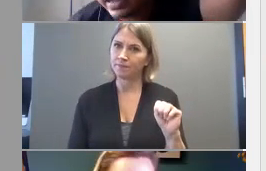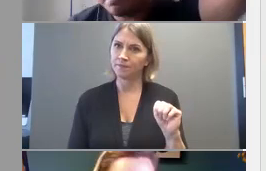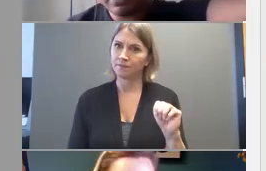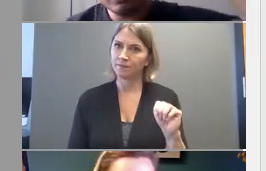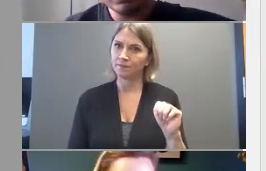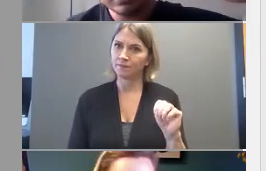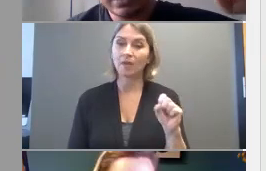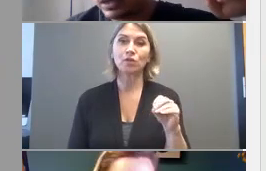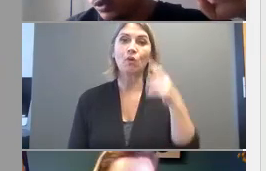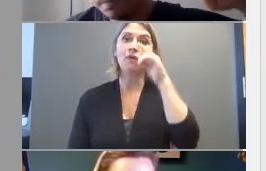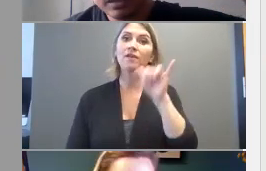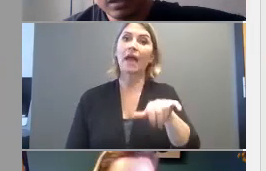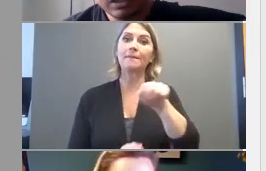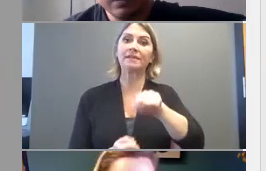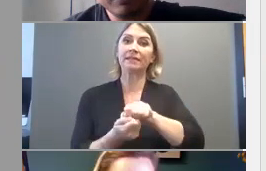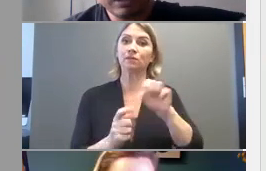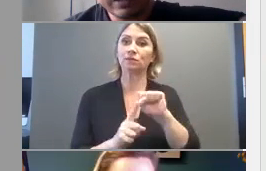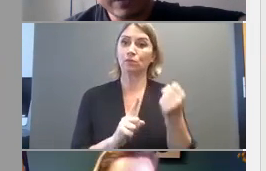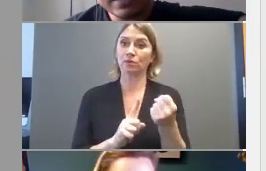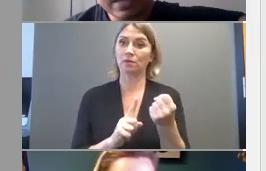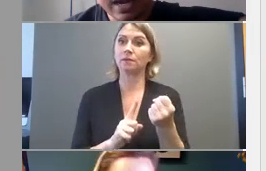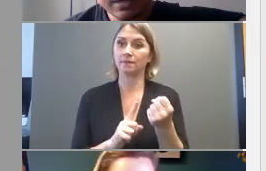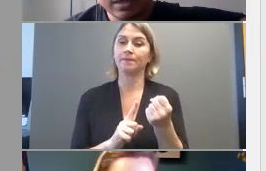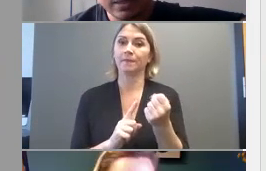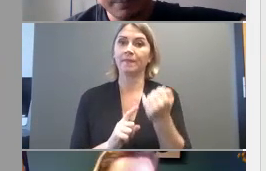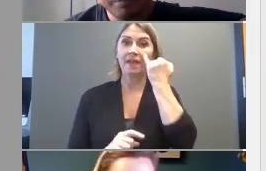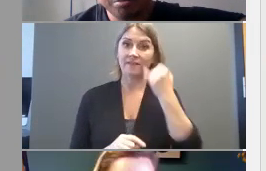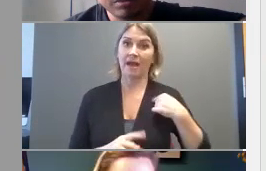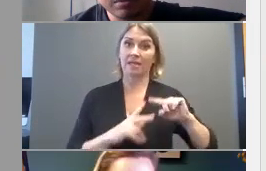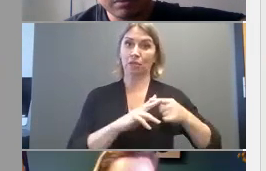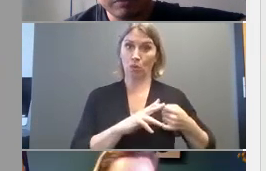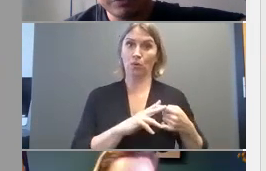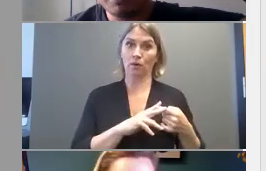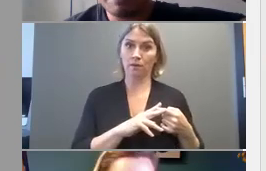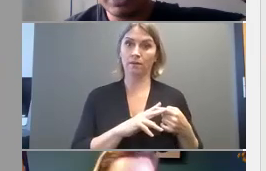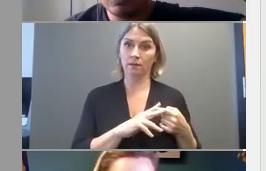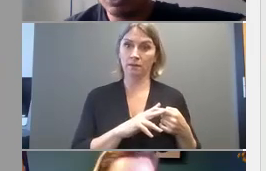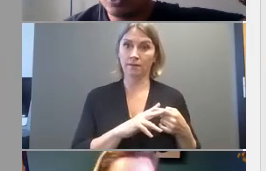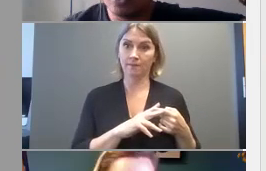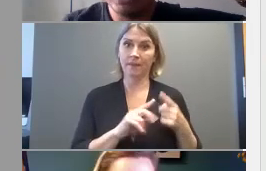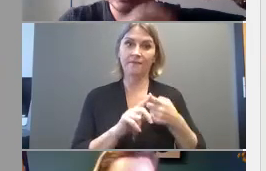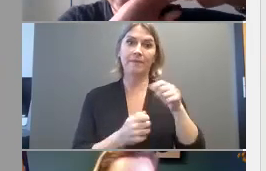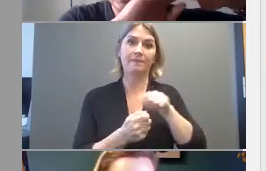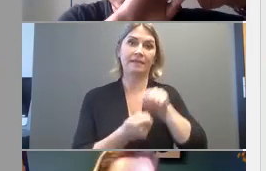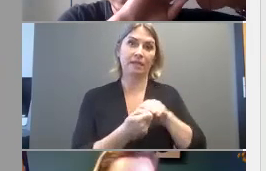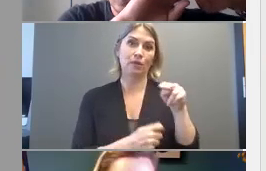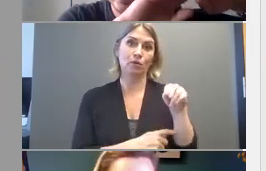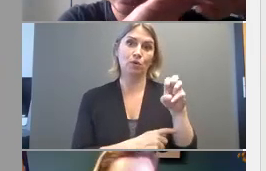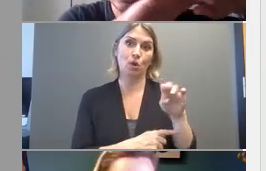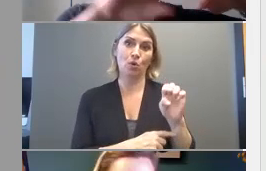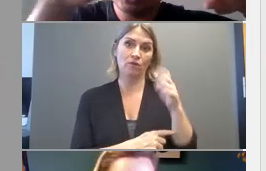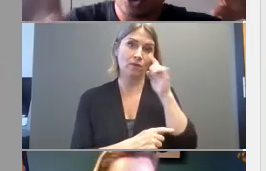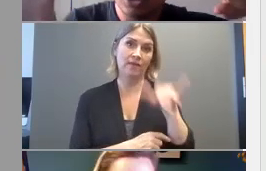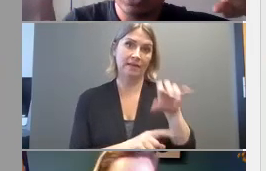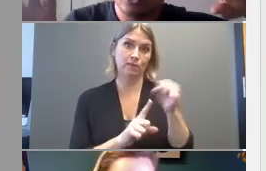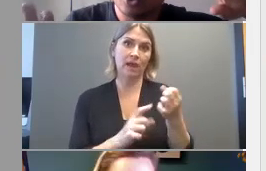so in that particular scenario, uh, if I start from a particular node, in that scenario, I